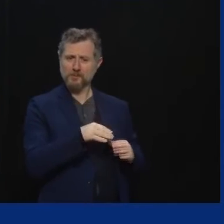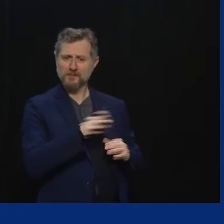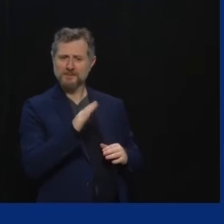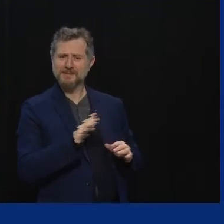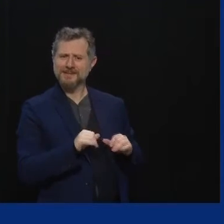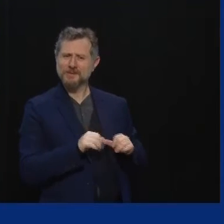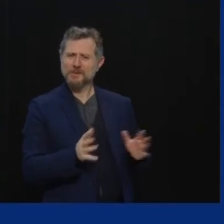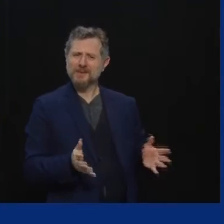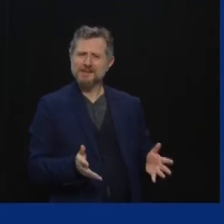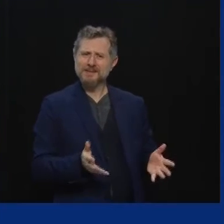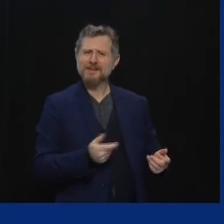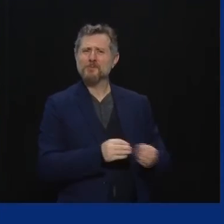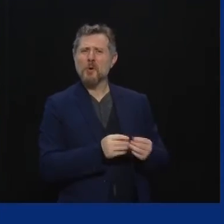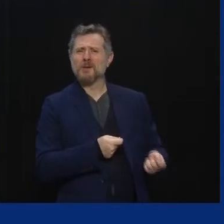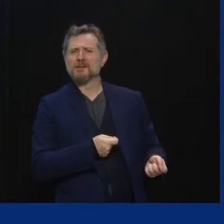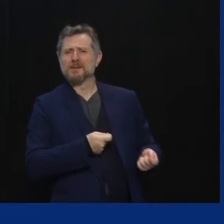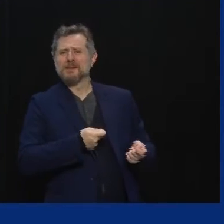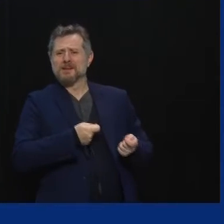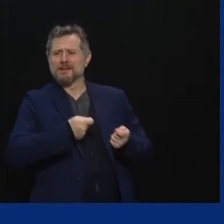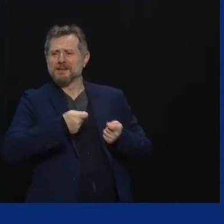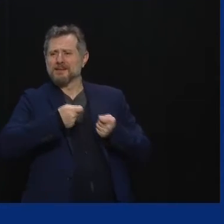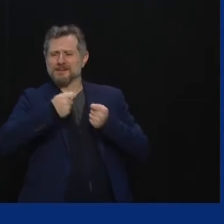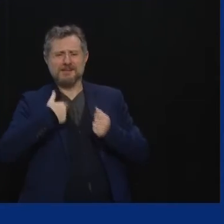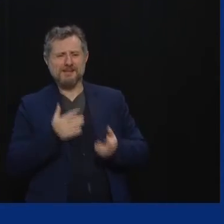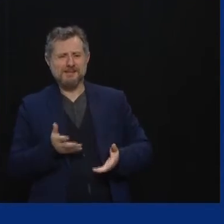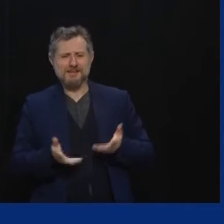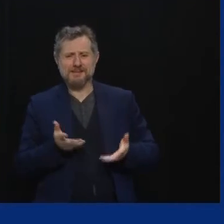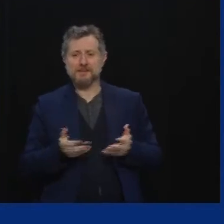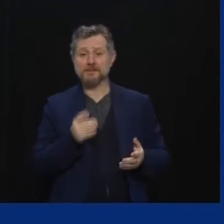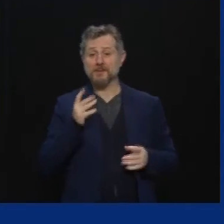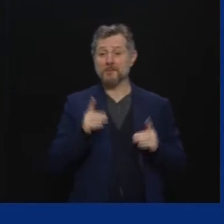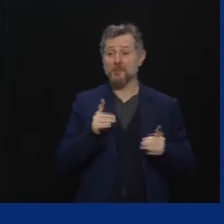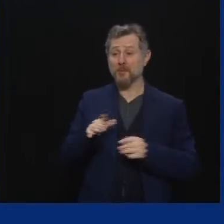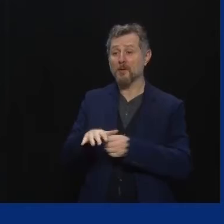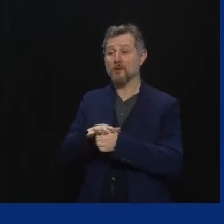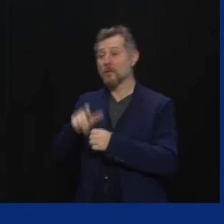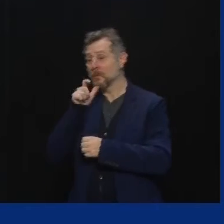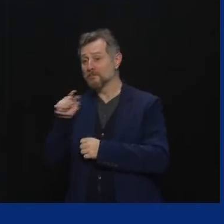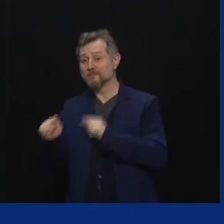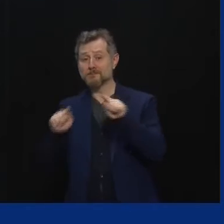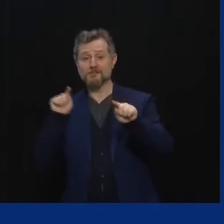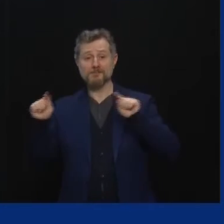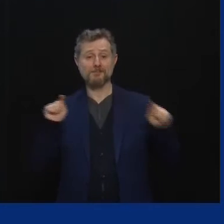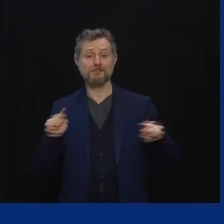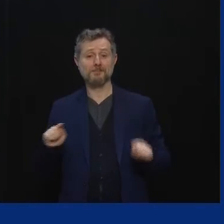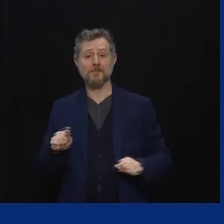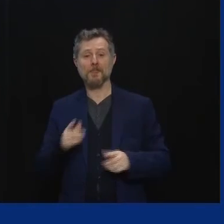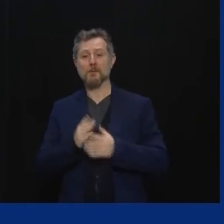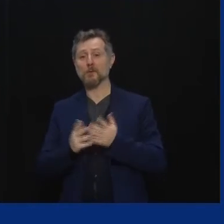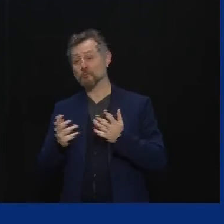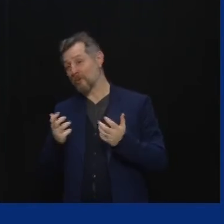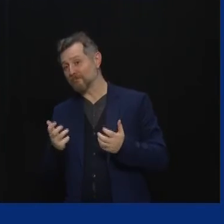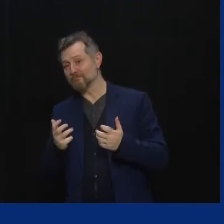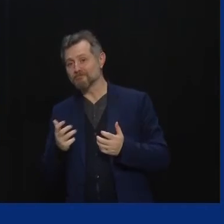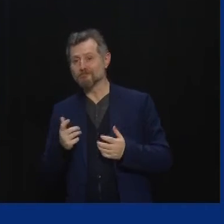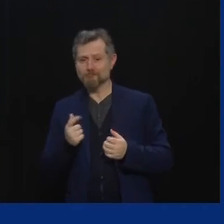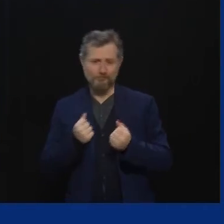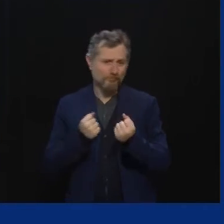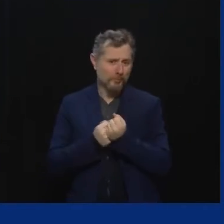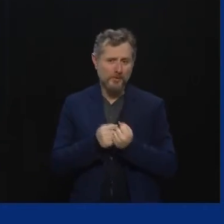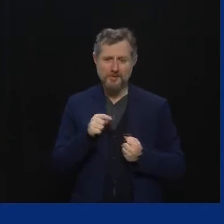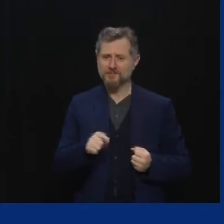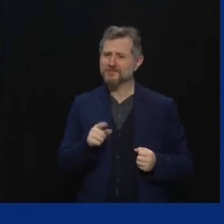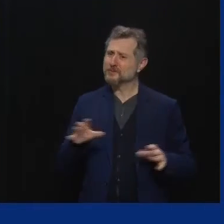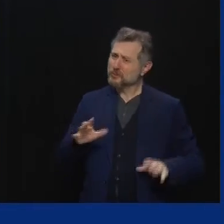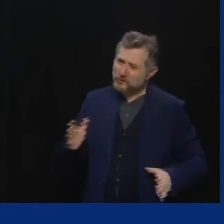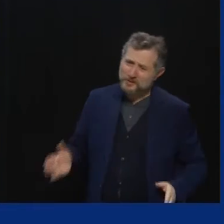knowing that the localities, those who want to enforce this are doing it, and we support them, but there's